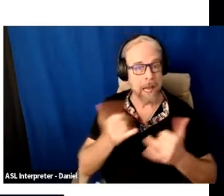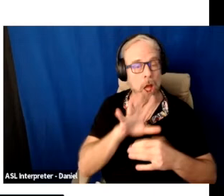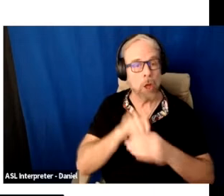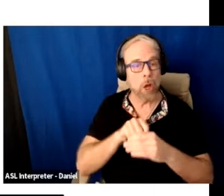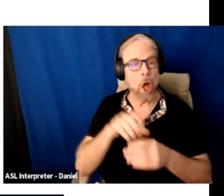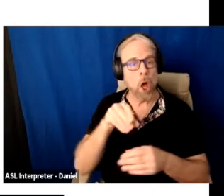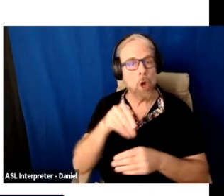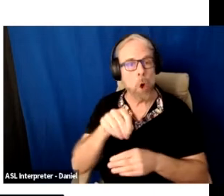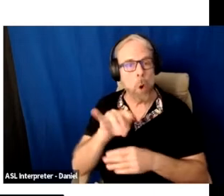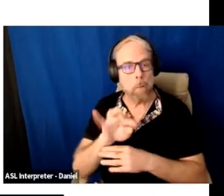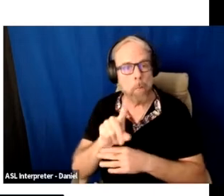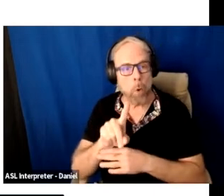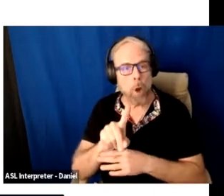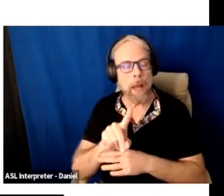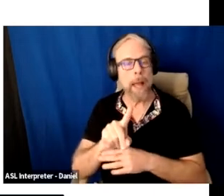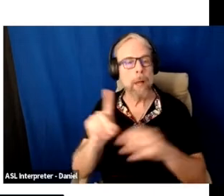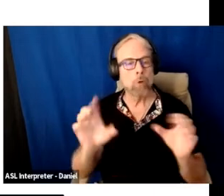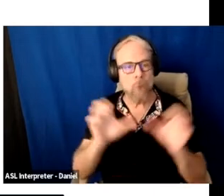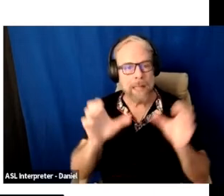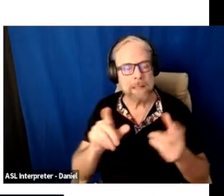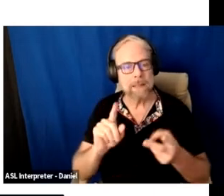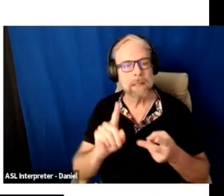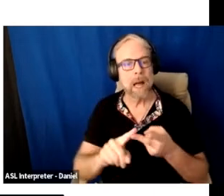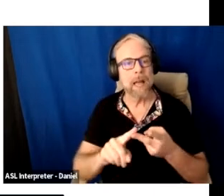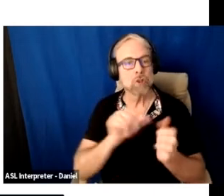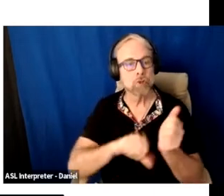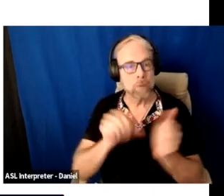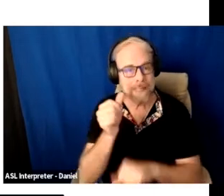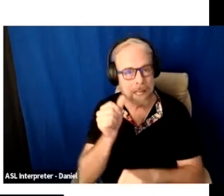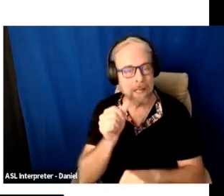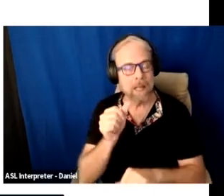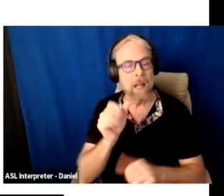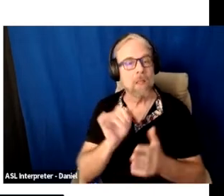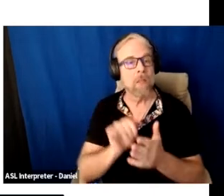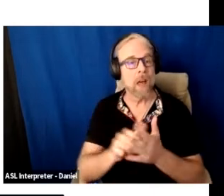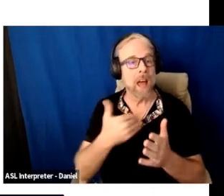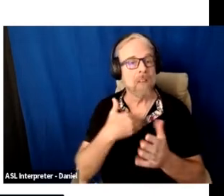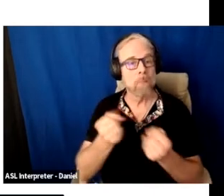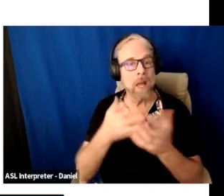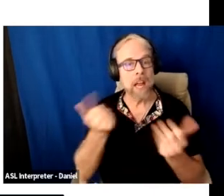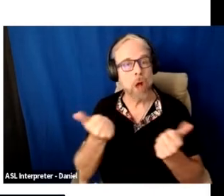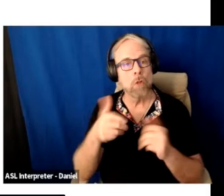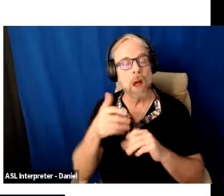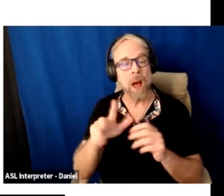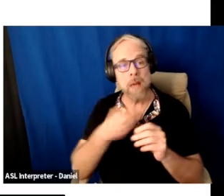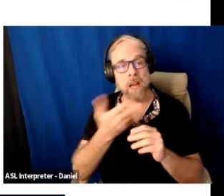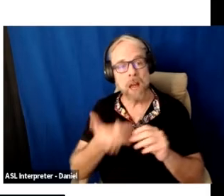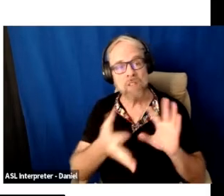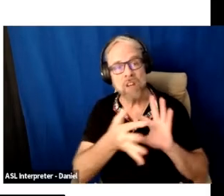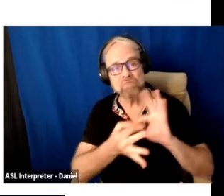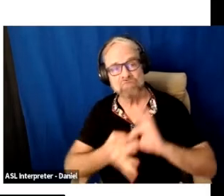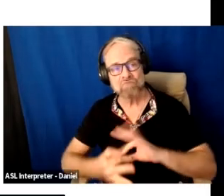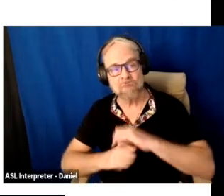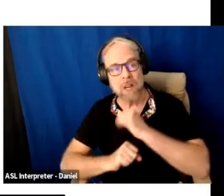opioid crisis and suicide, have many of their roots, not all, but many of their roots